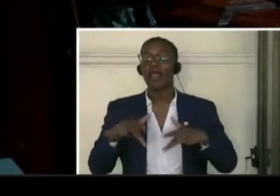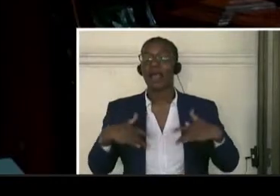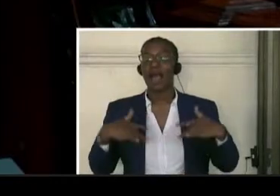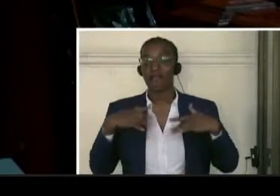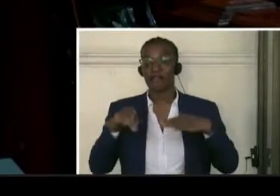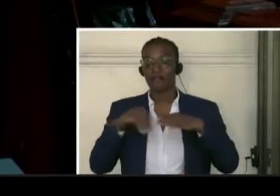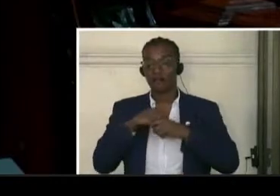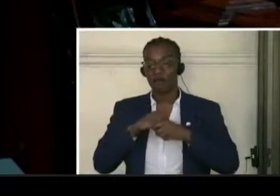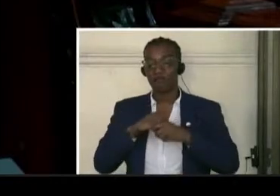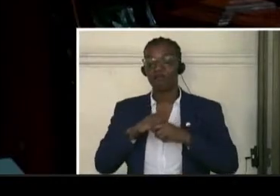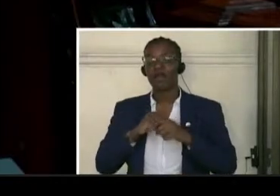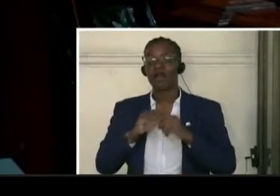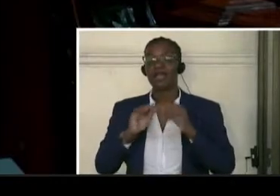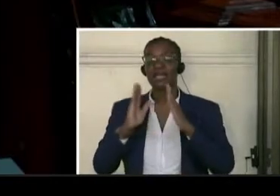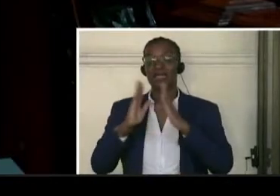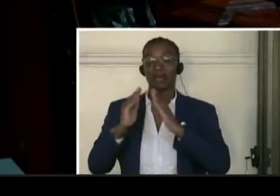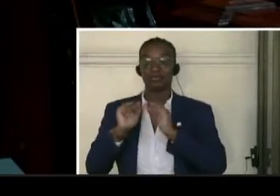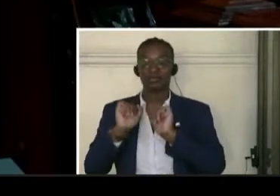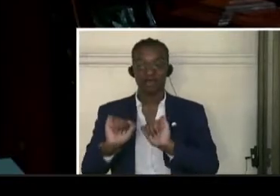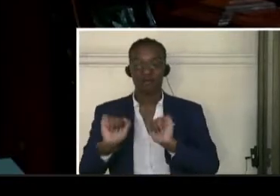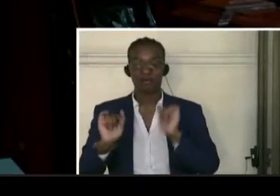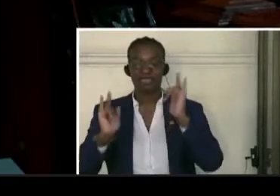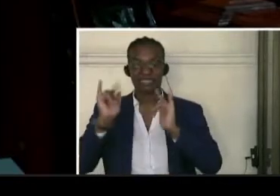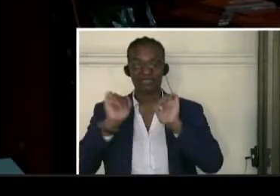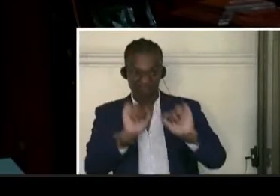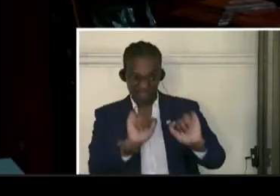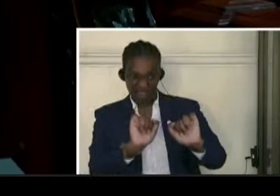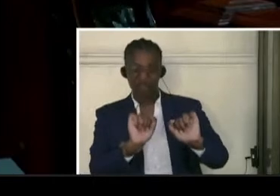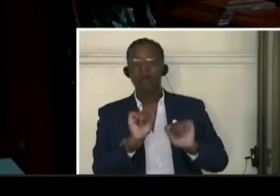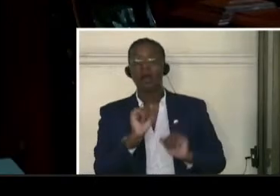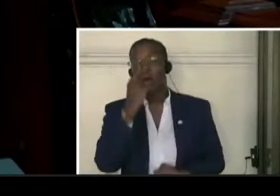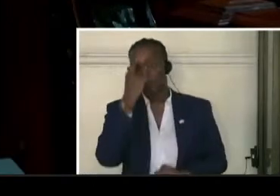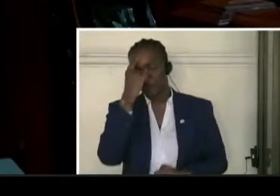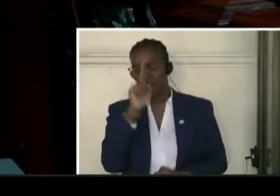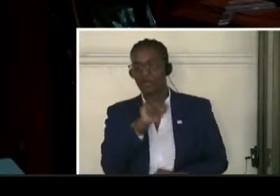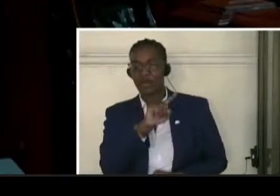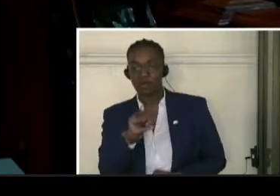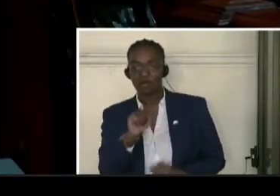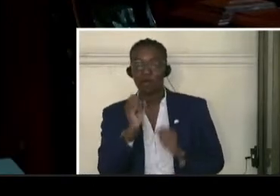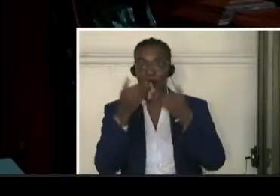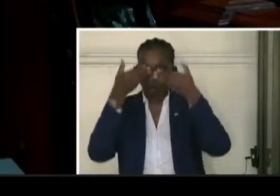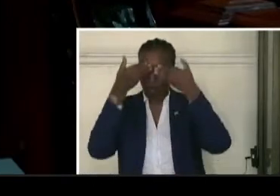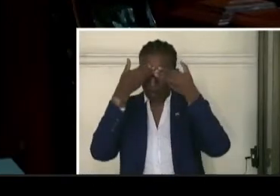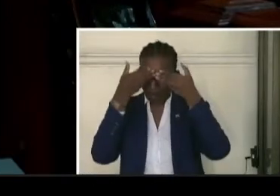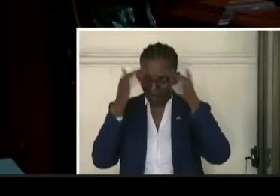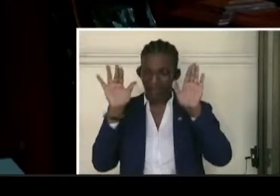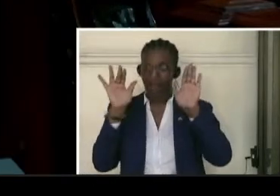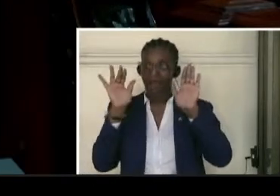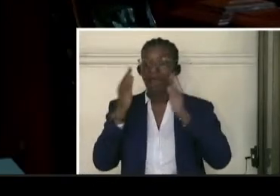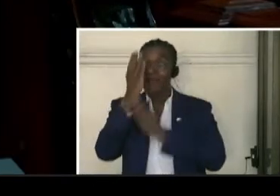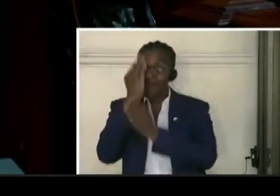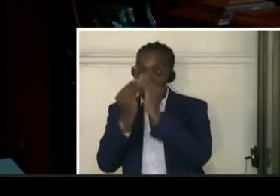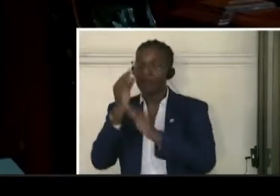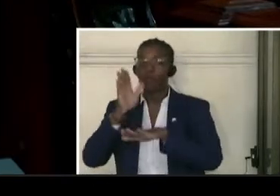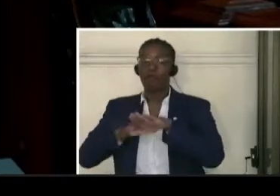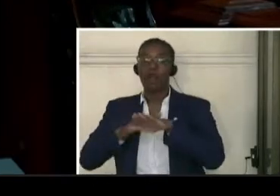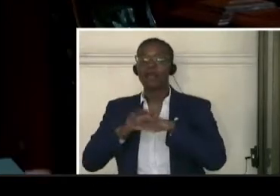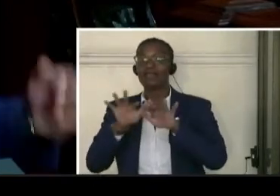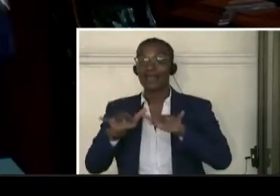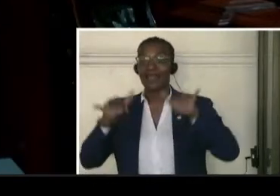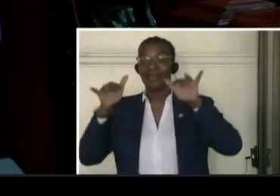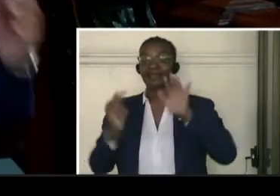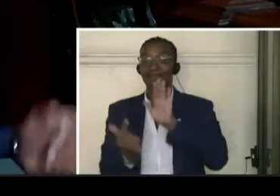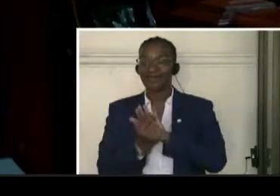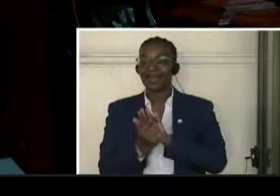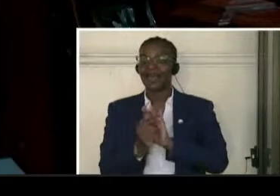And that's how narrow you can be. And I believe it's wrong. You must start to open your mind and broaden your scope. This is the legislature.